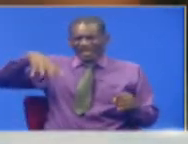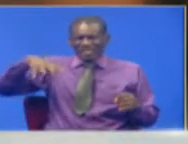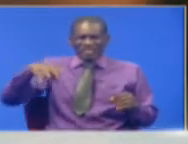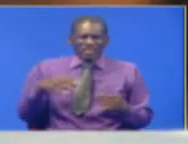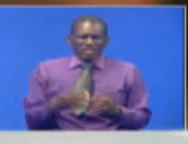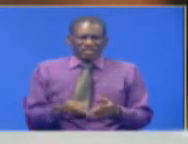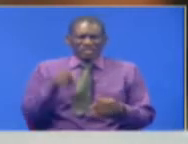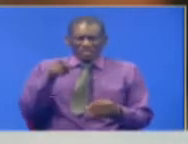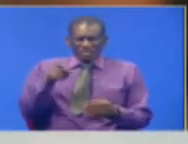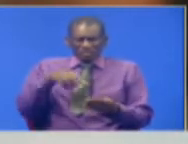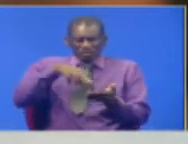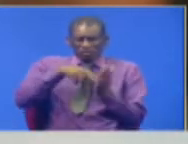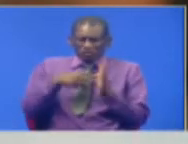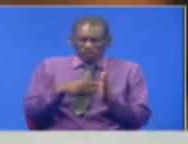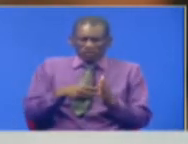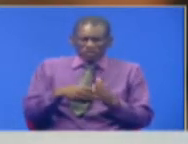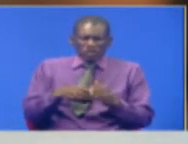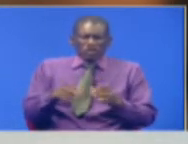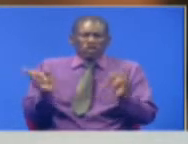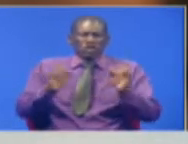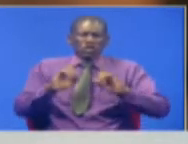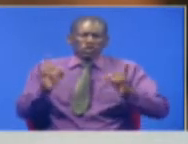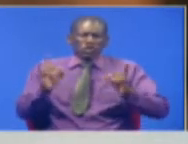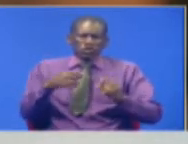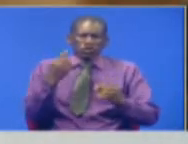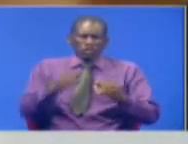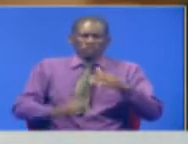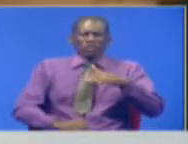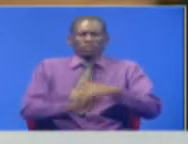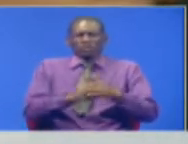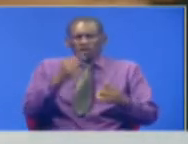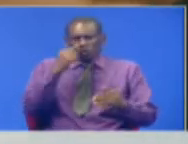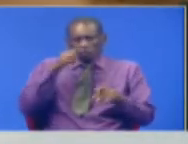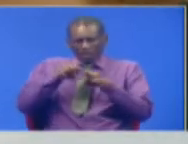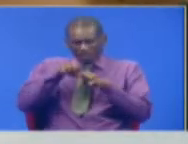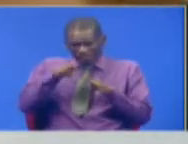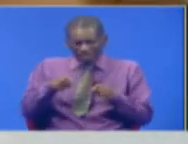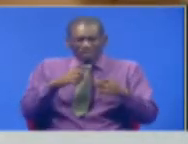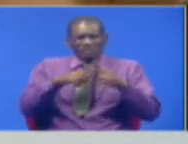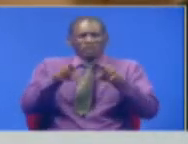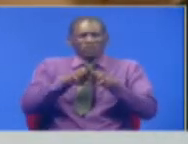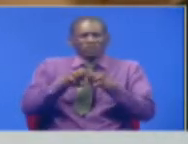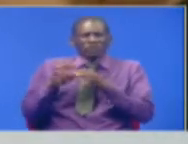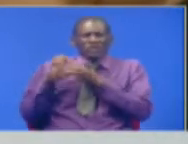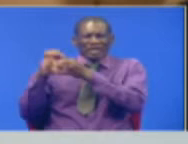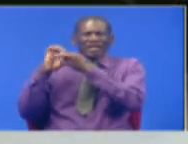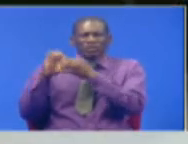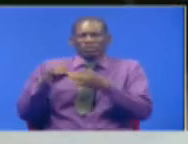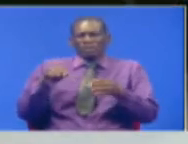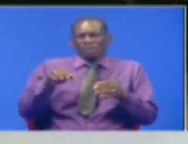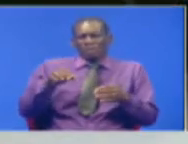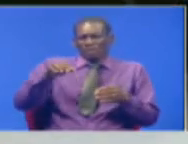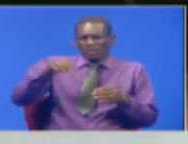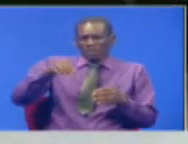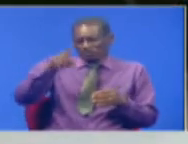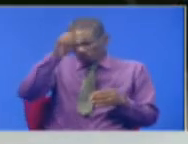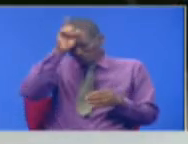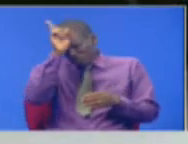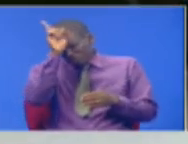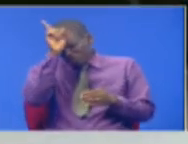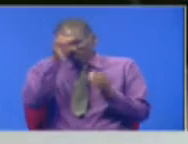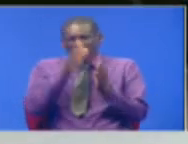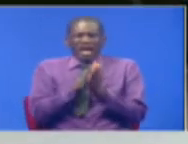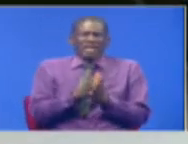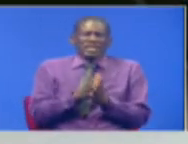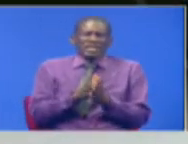This project hopes to not just light up homes like this one, but also traditional manatas, and encourage a switch from charcoal